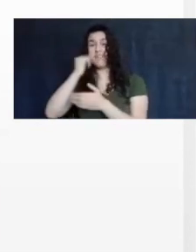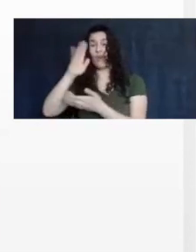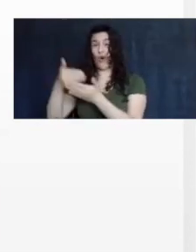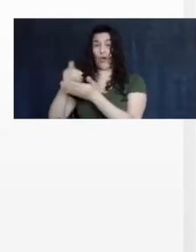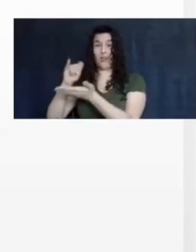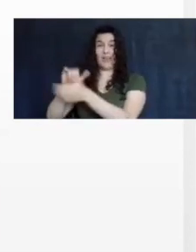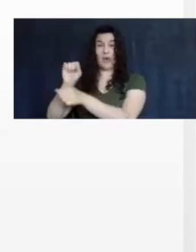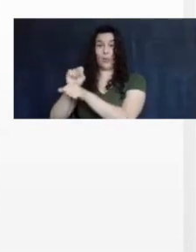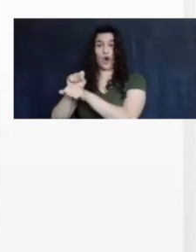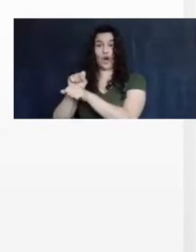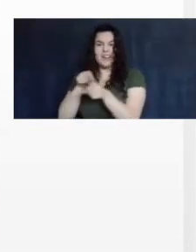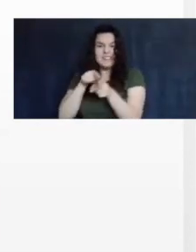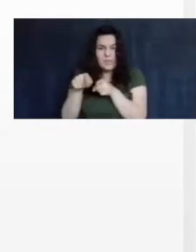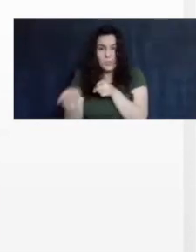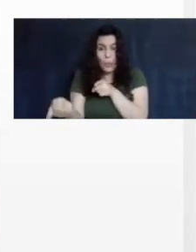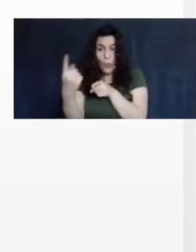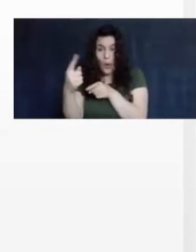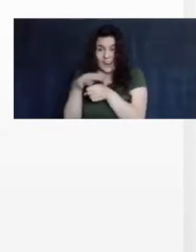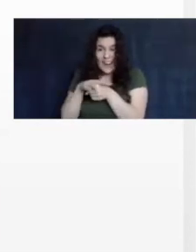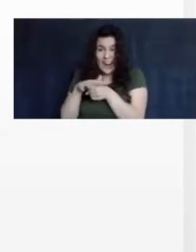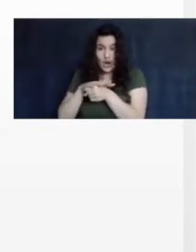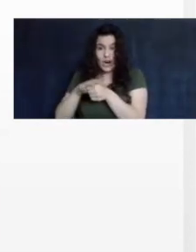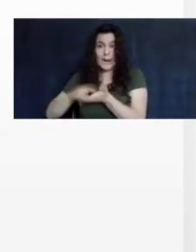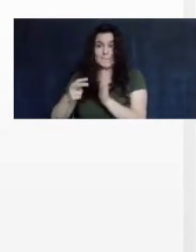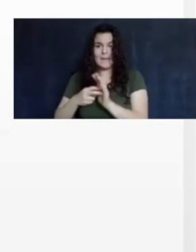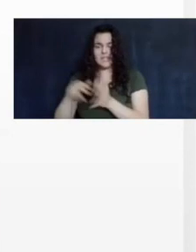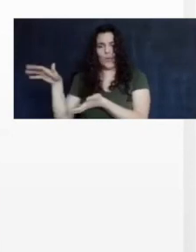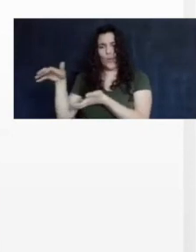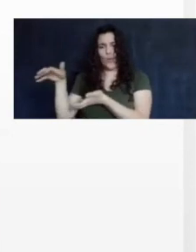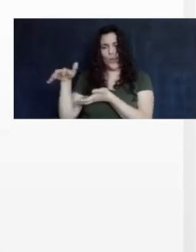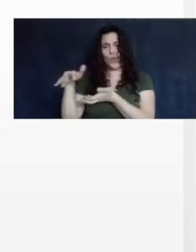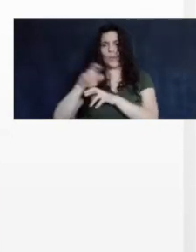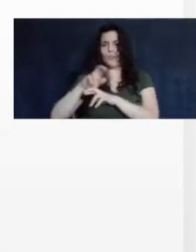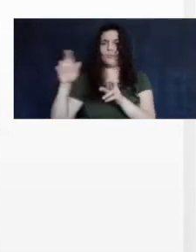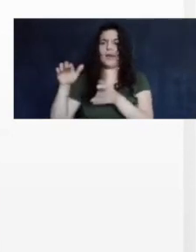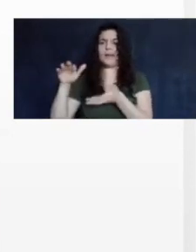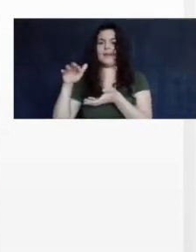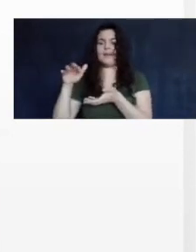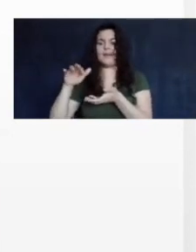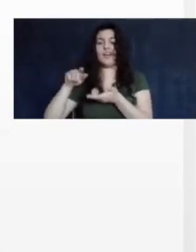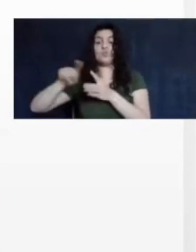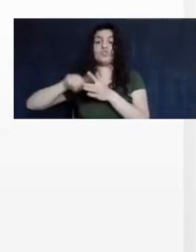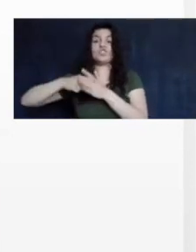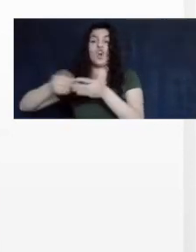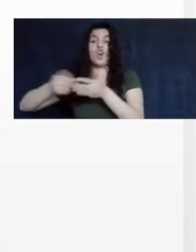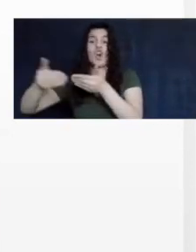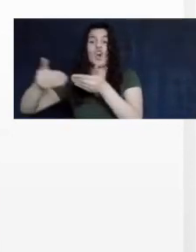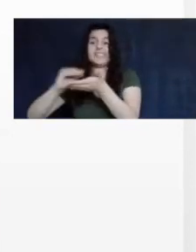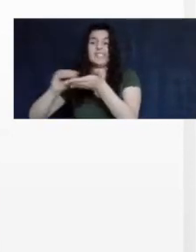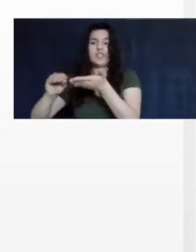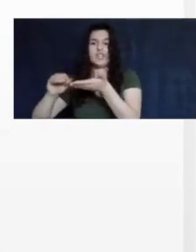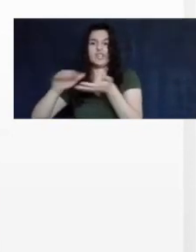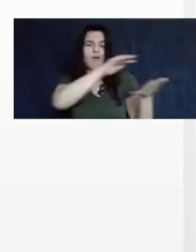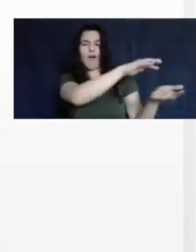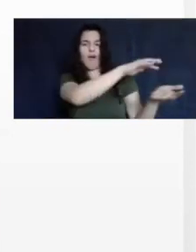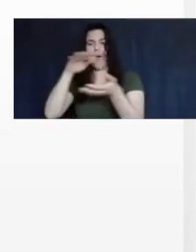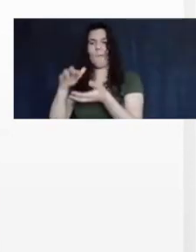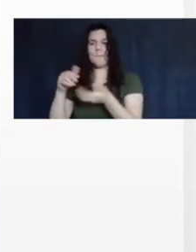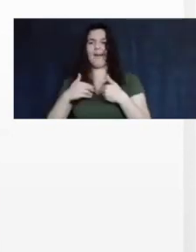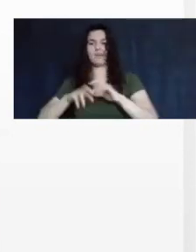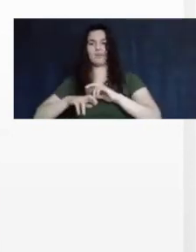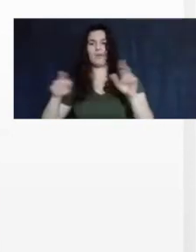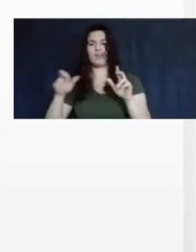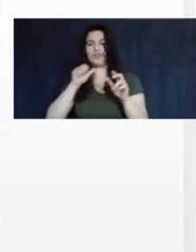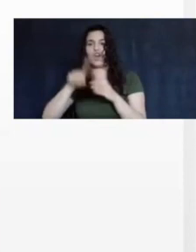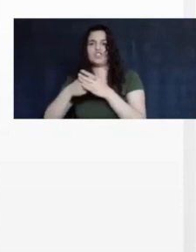one area, then when you get to the back end, you're not starting with a blank slate. So we like to endorse that